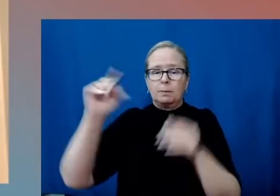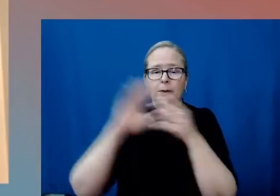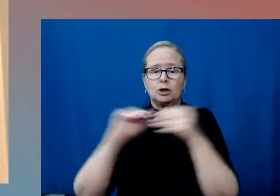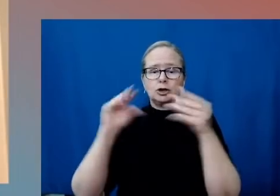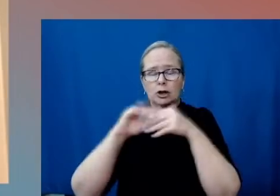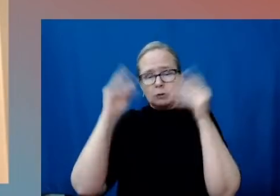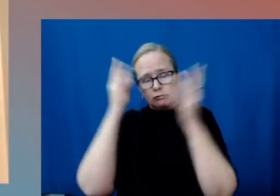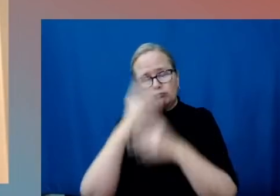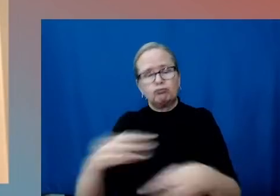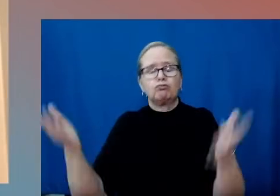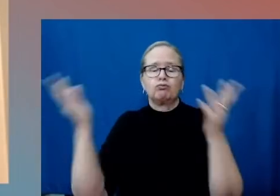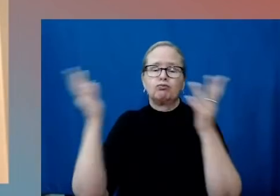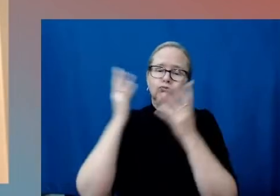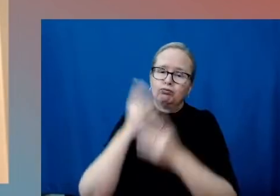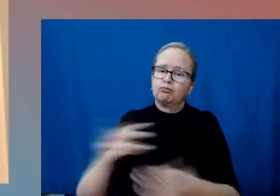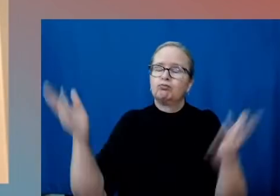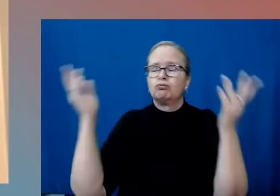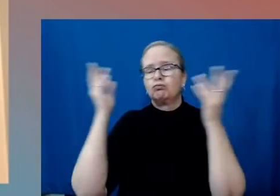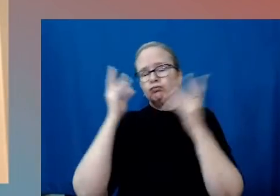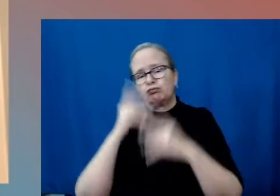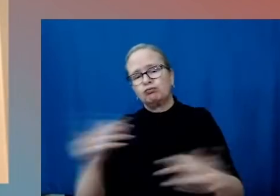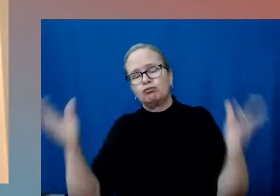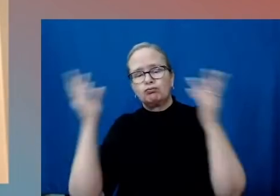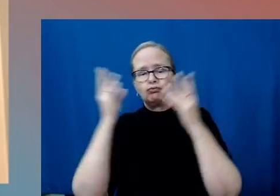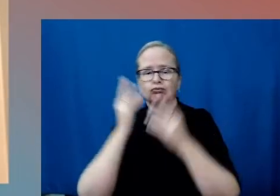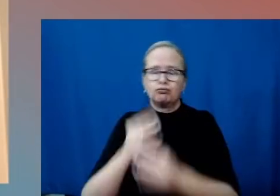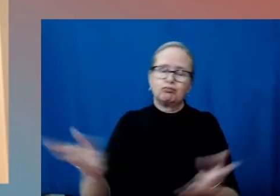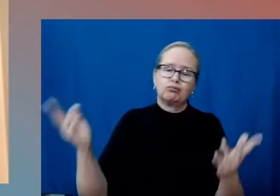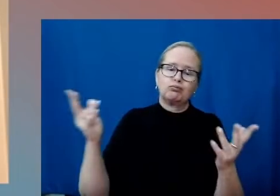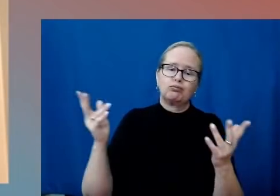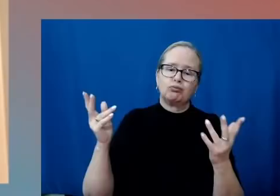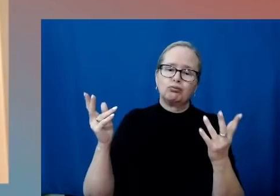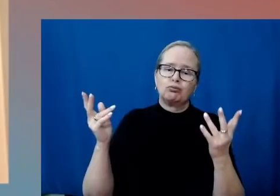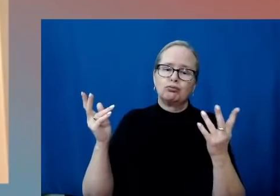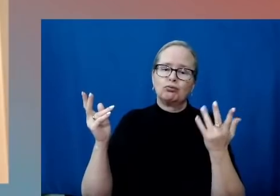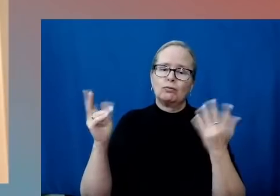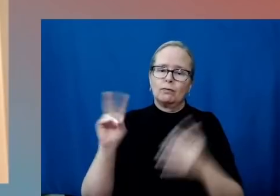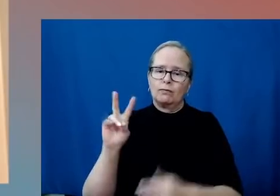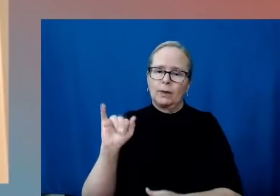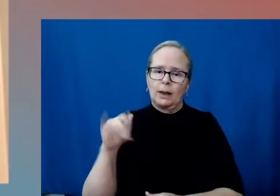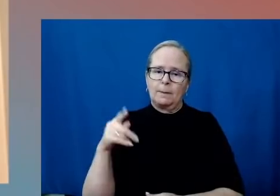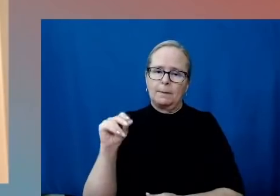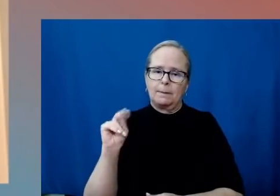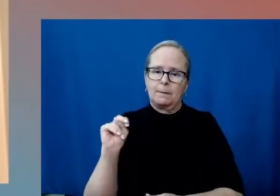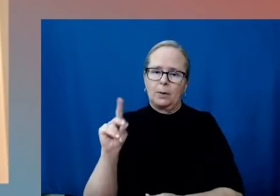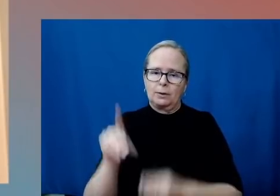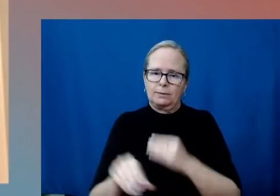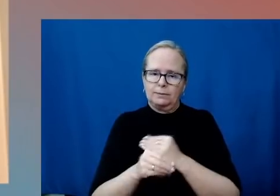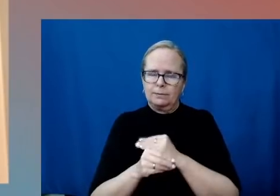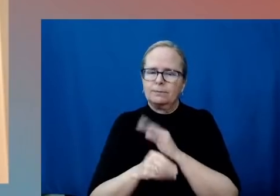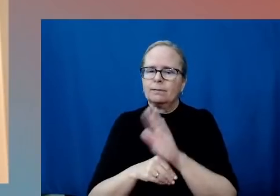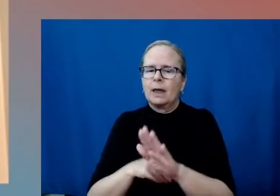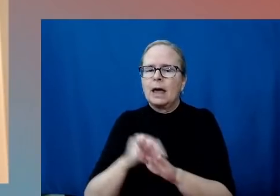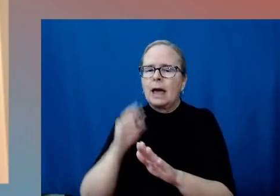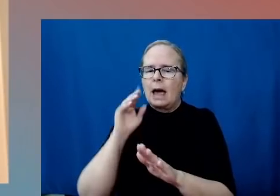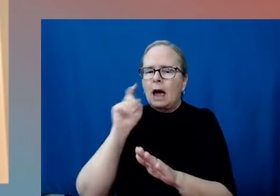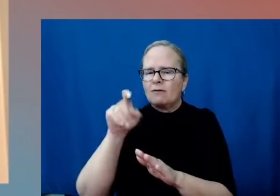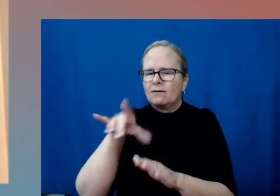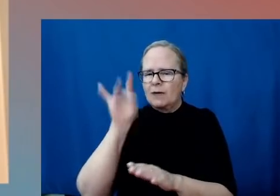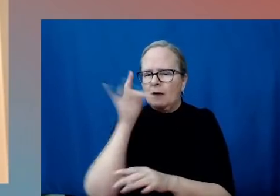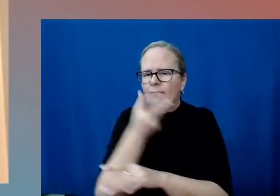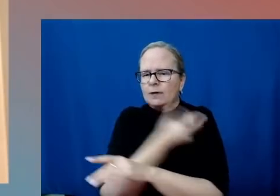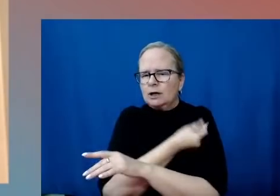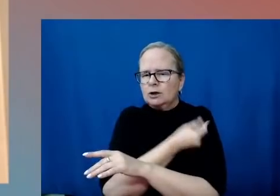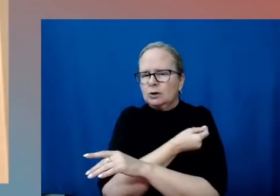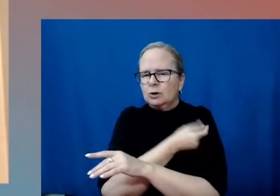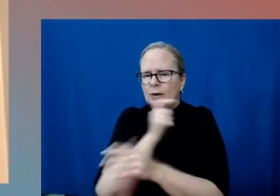propagated and communicated to people like this. Well, until we have a sterilizing vaccine, which is still a hope, right? Like that's got to be the